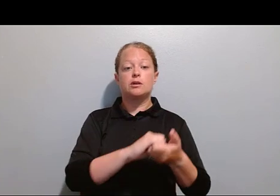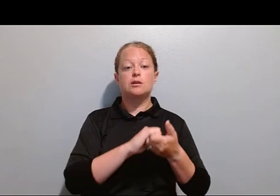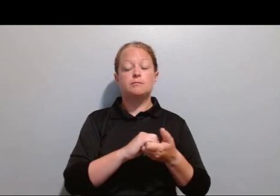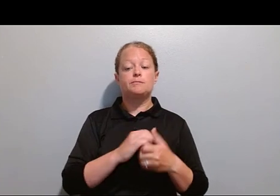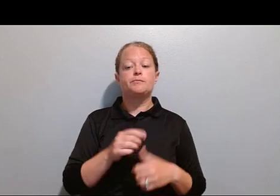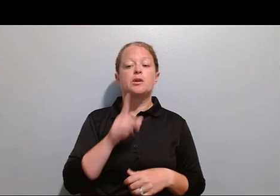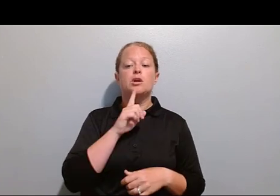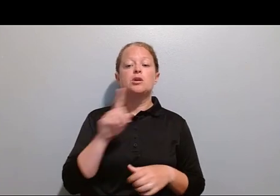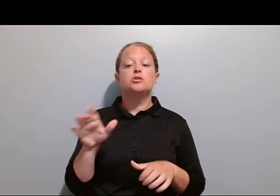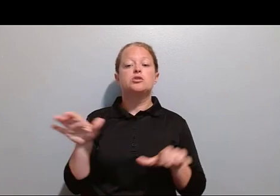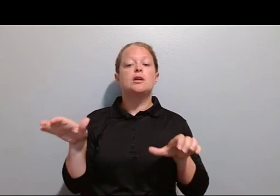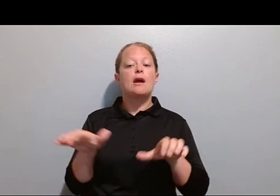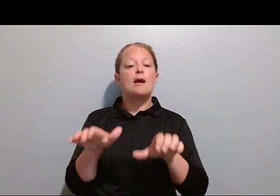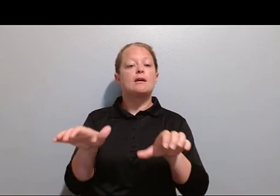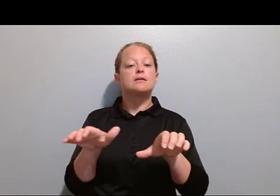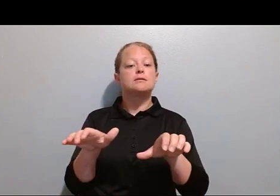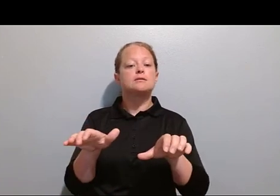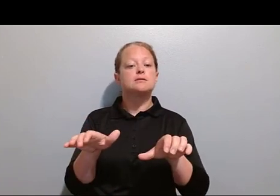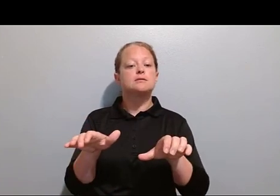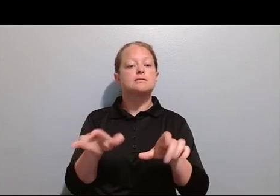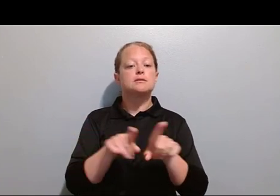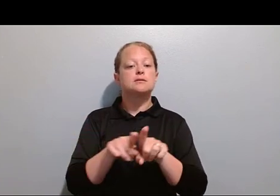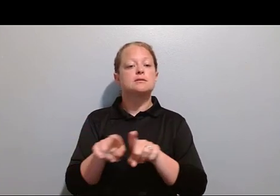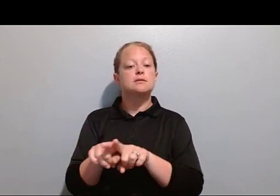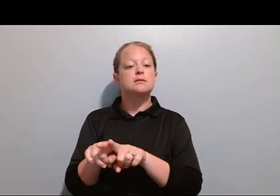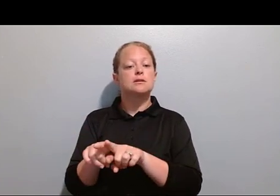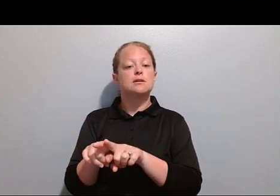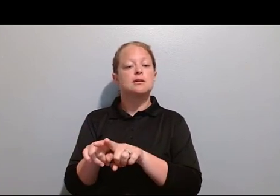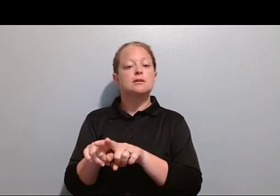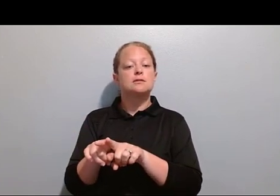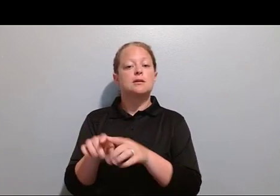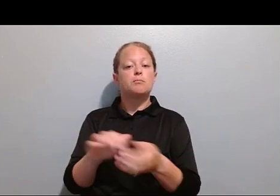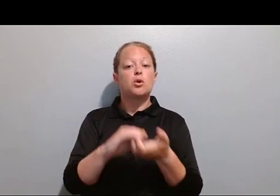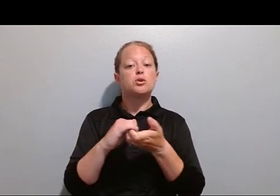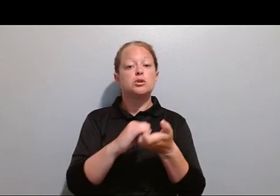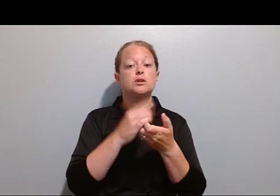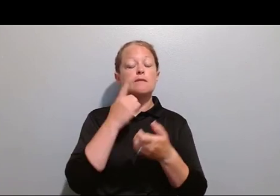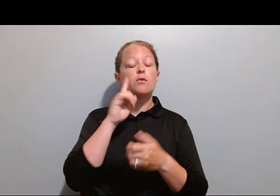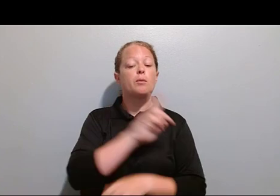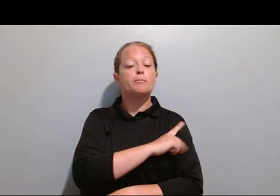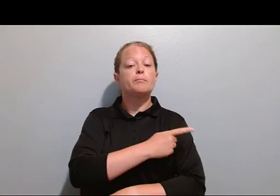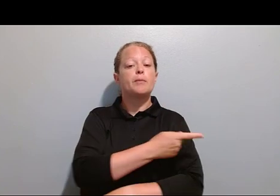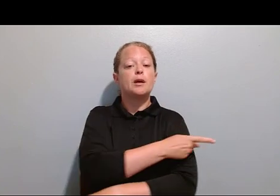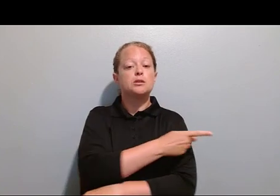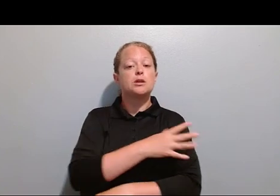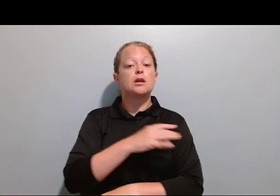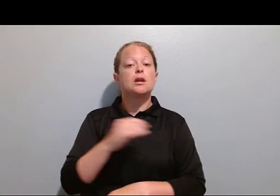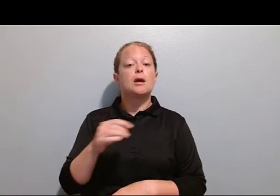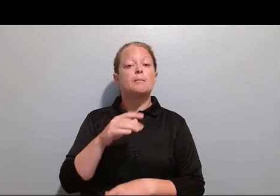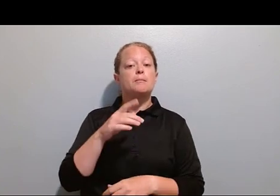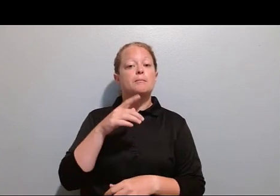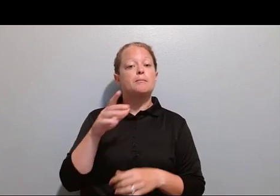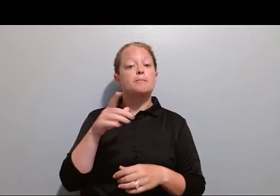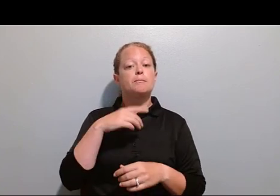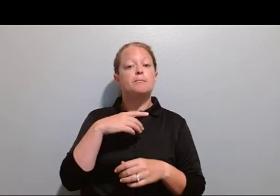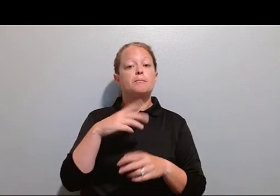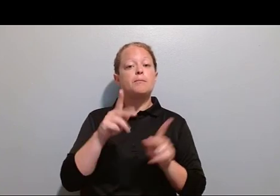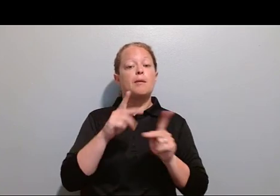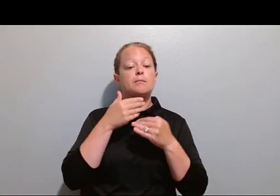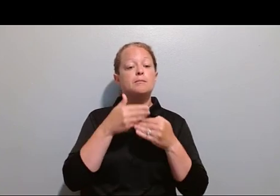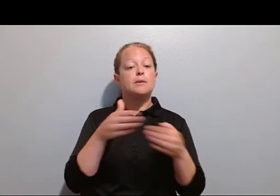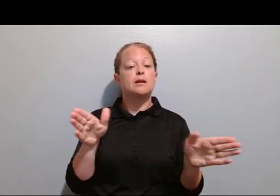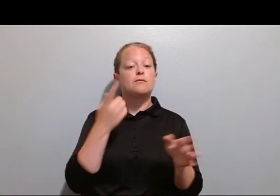as a patient partner at the Centre of Excellence on Partnership with Patient and Public, CEPPP, since for the last 7